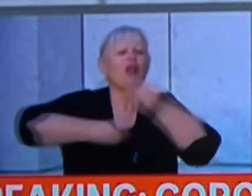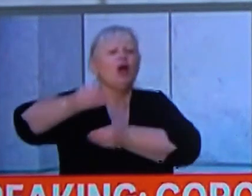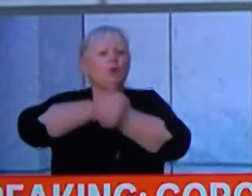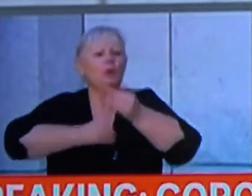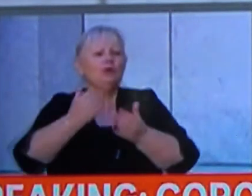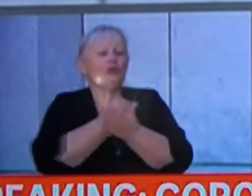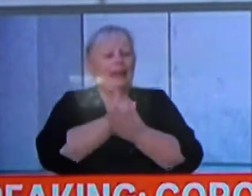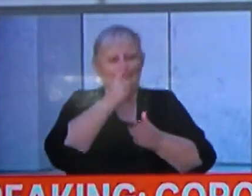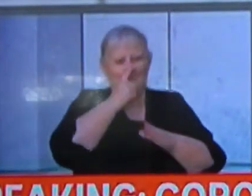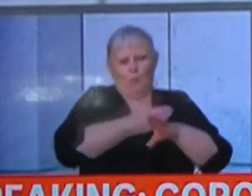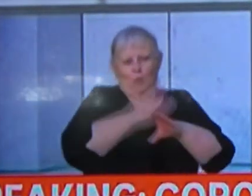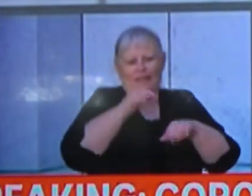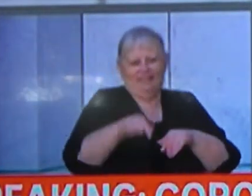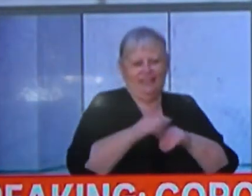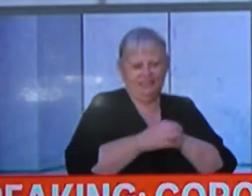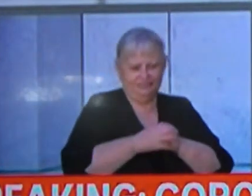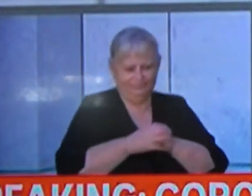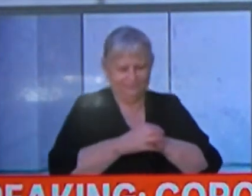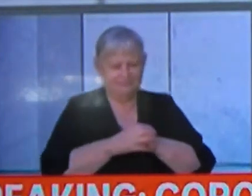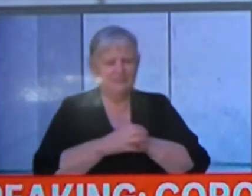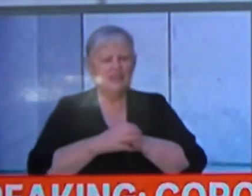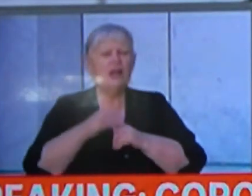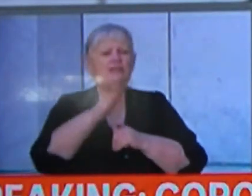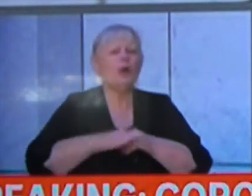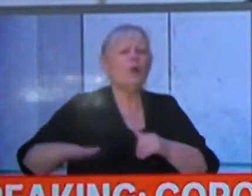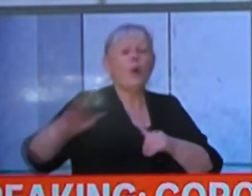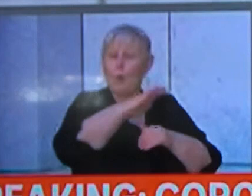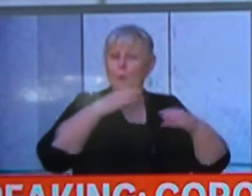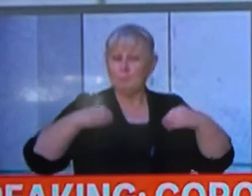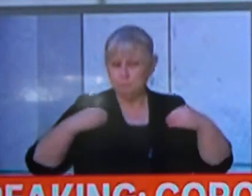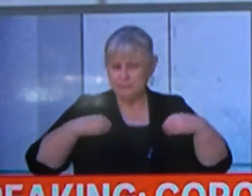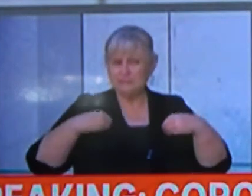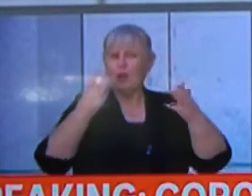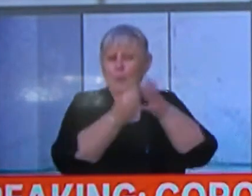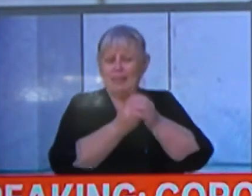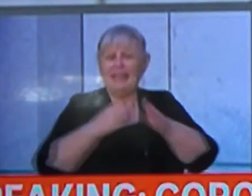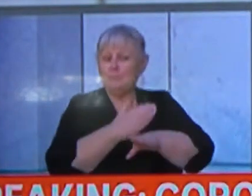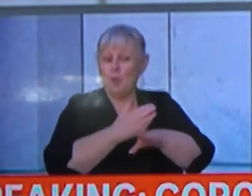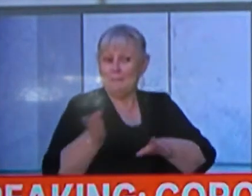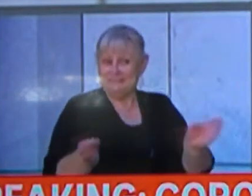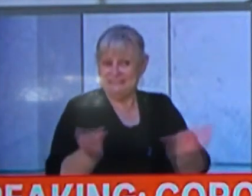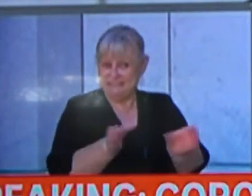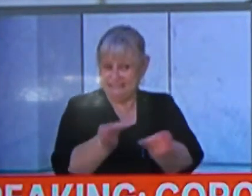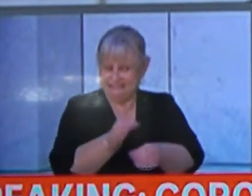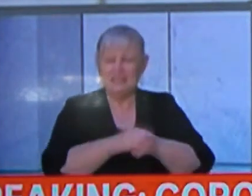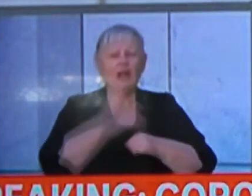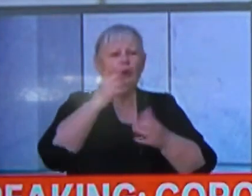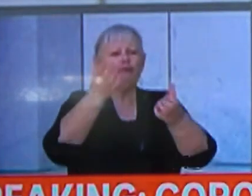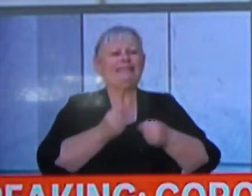their workers employed. All employing businesses will receive at least